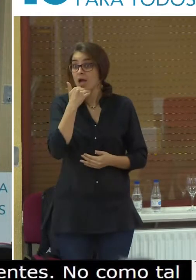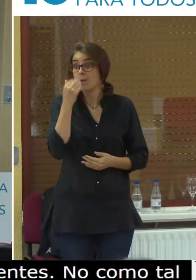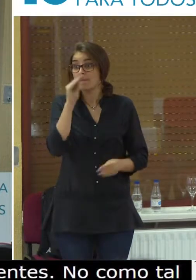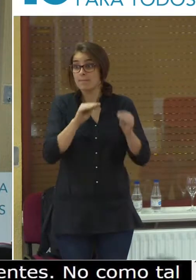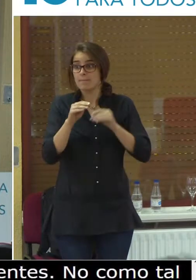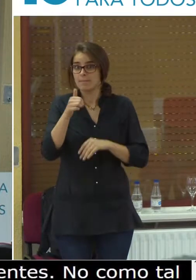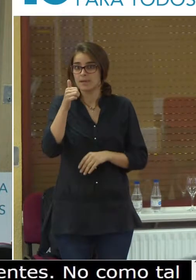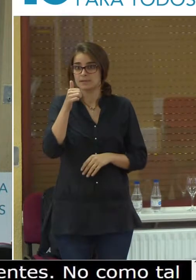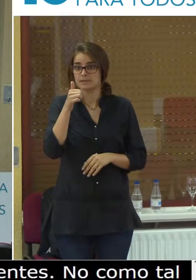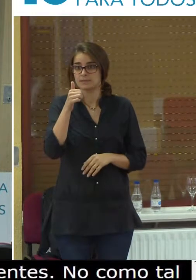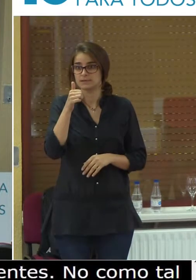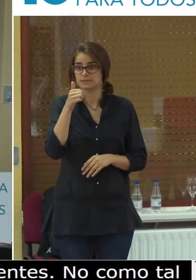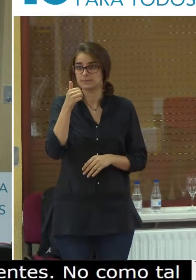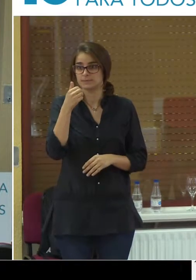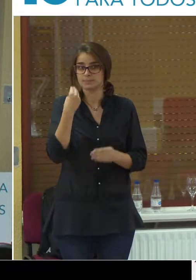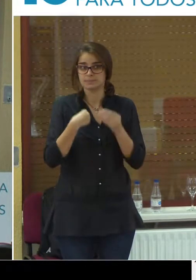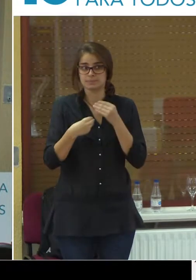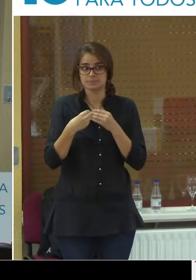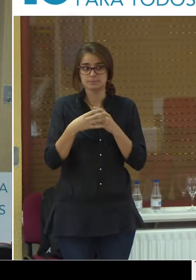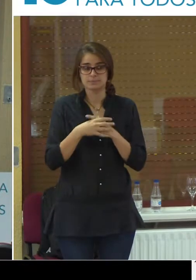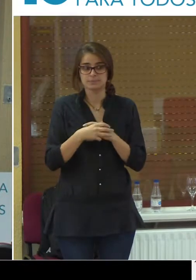Any further questions?